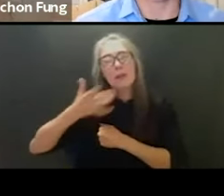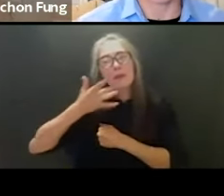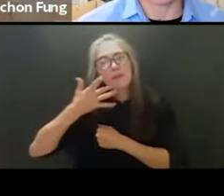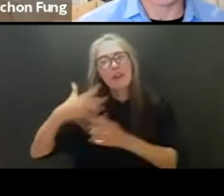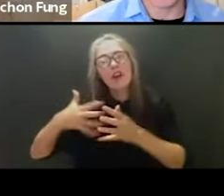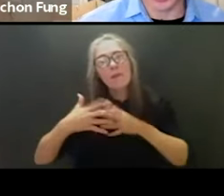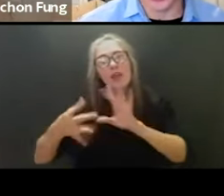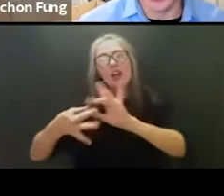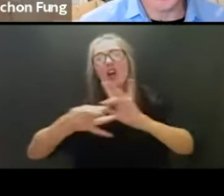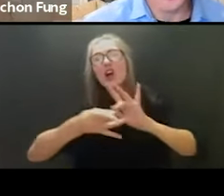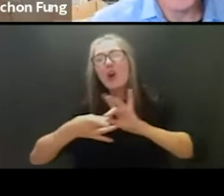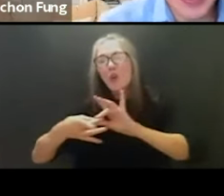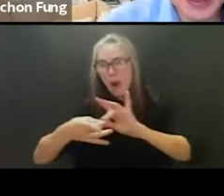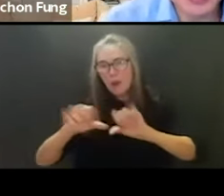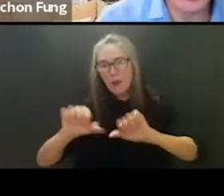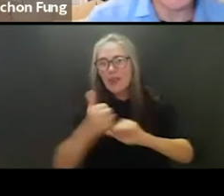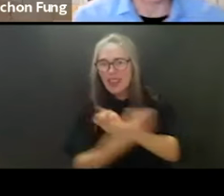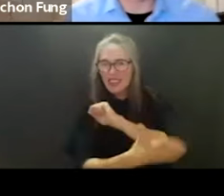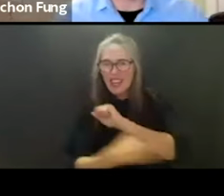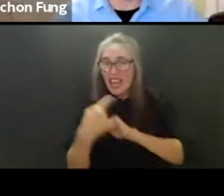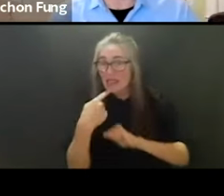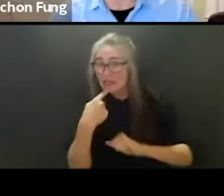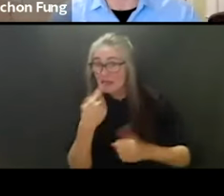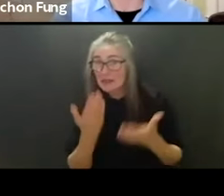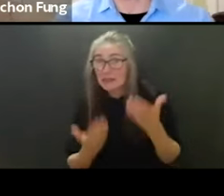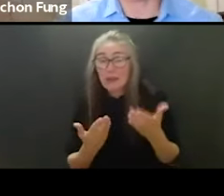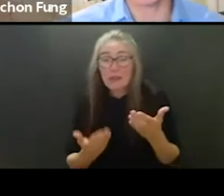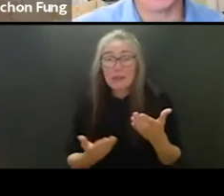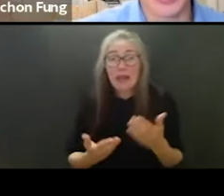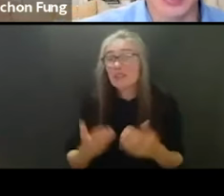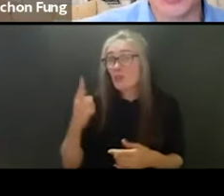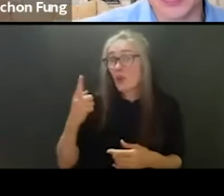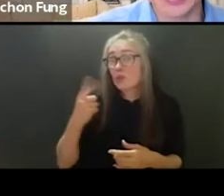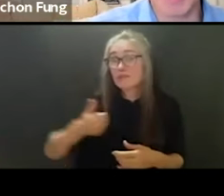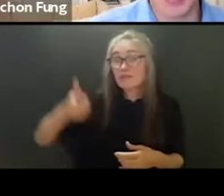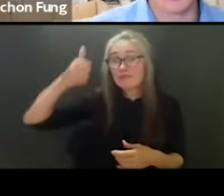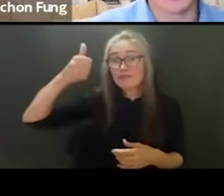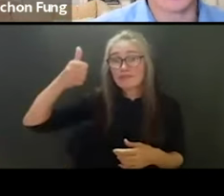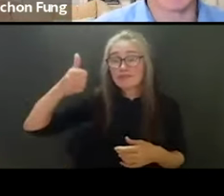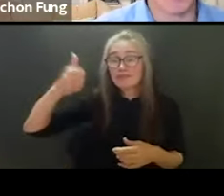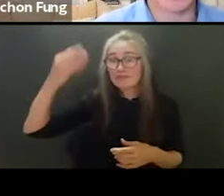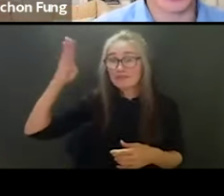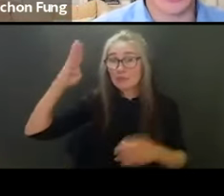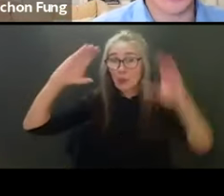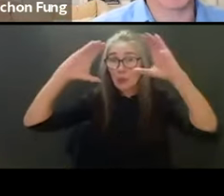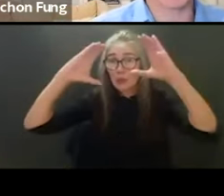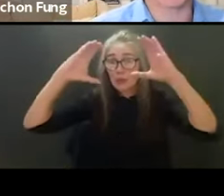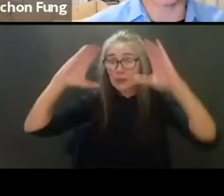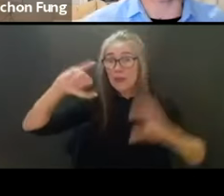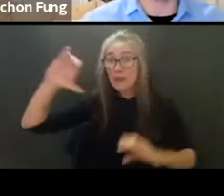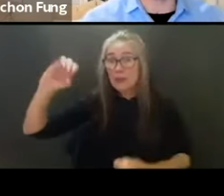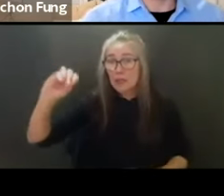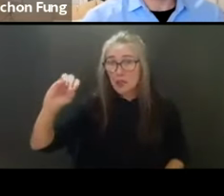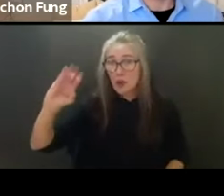cooperation with other countries. And you can name the inheritors and of these politics it might go establishment